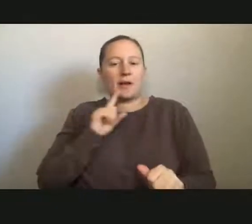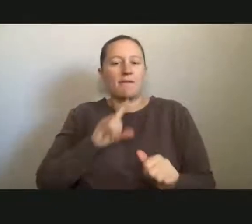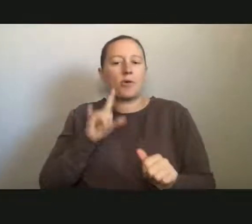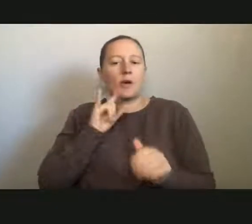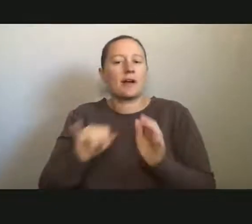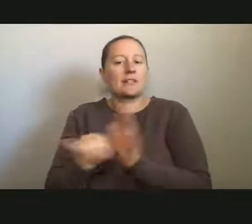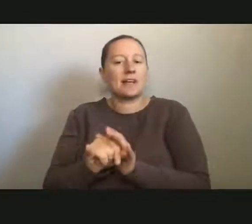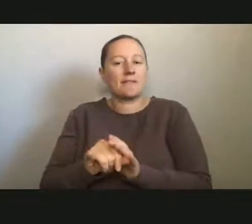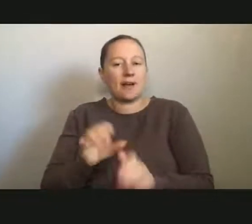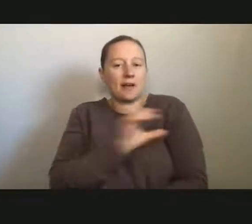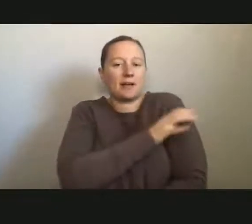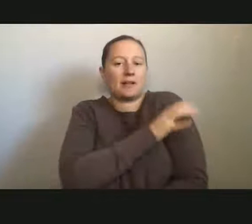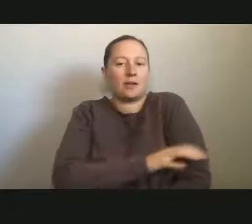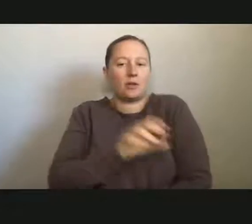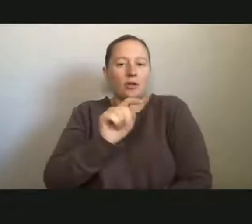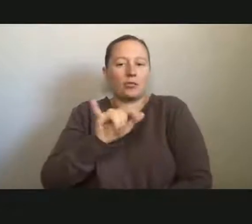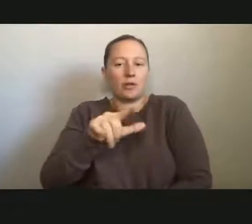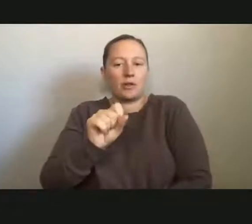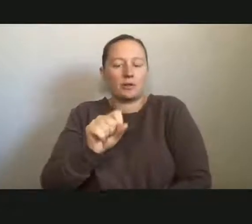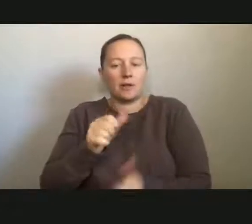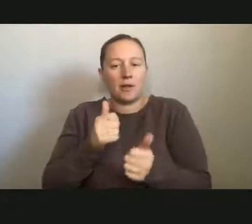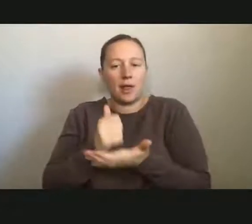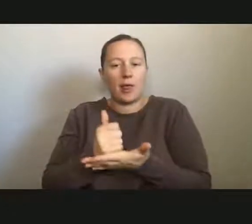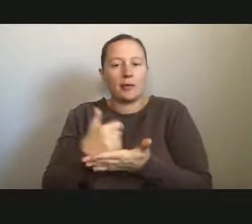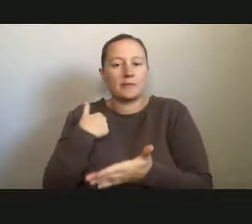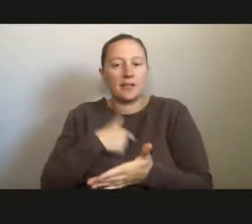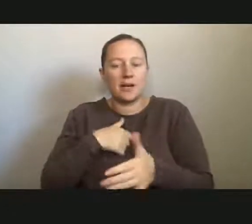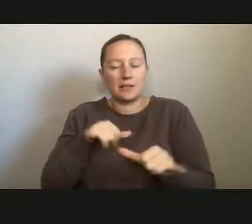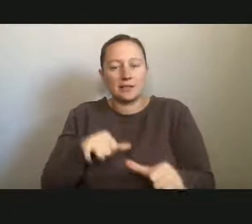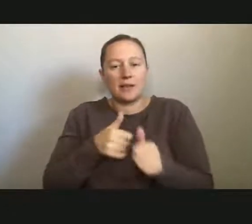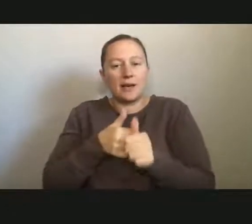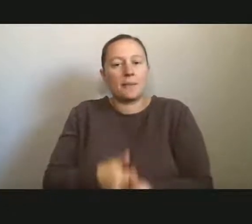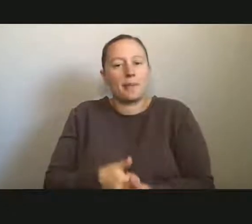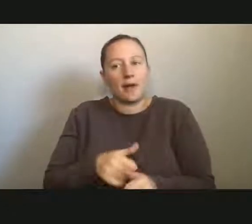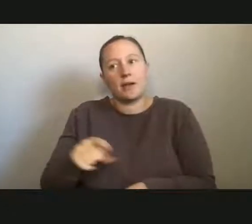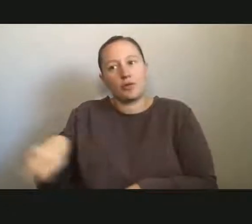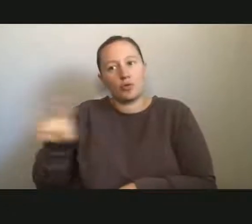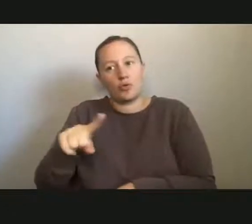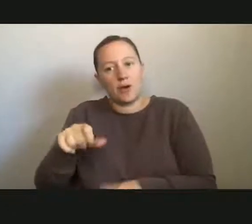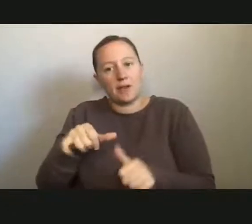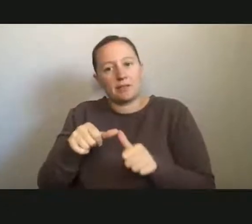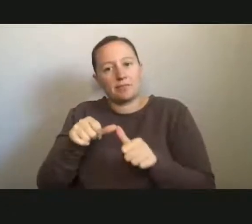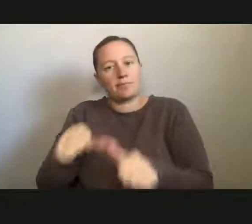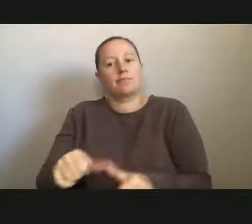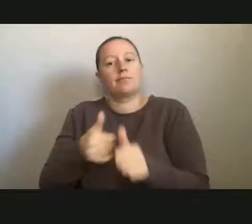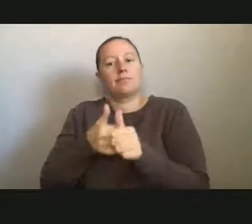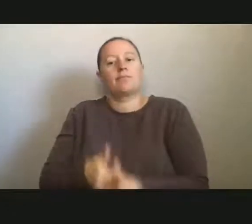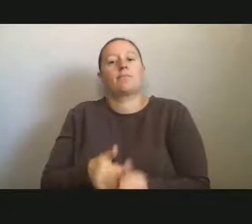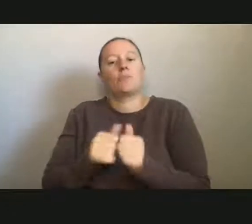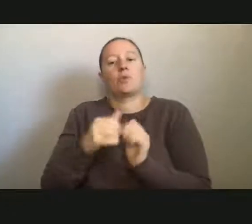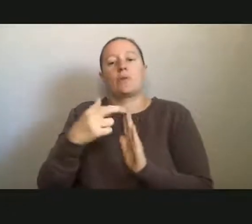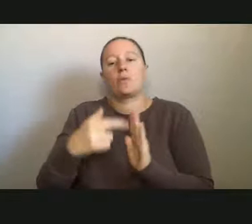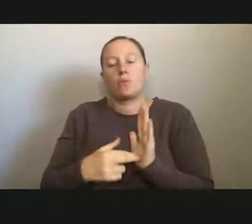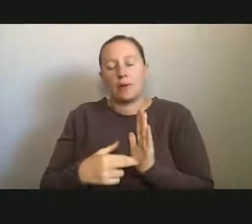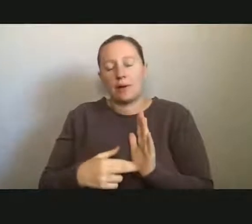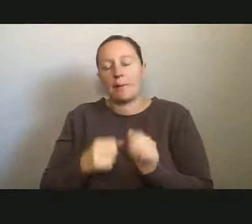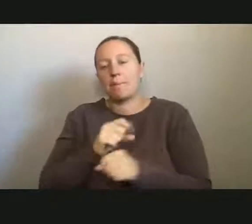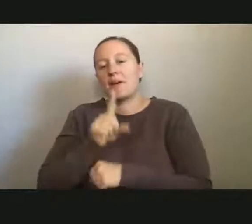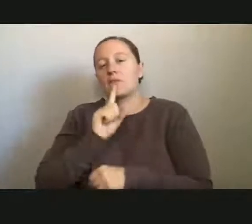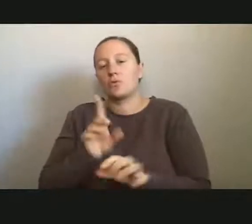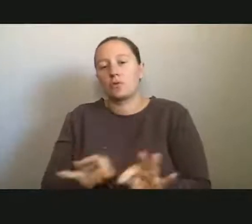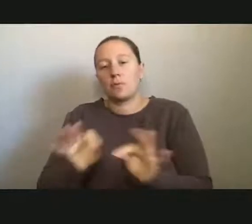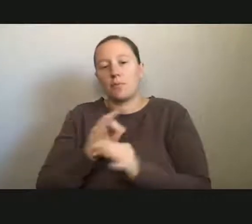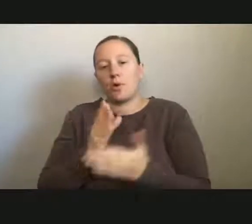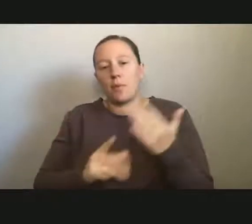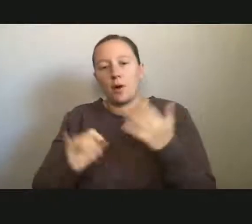trials. And that helps us stay compliant and helps you stay compliant as well with the regulations. And it ensures that key pieces of